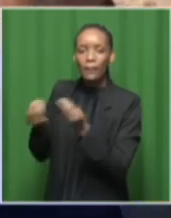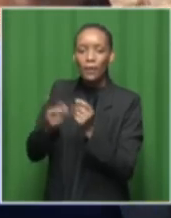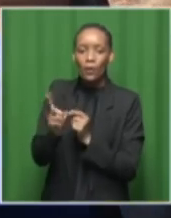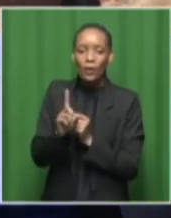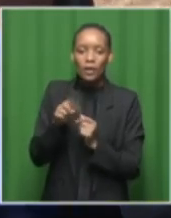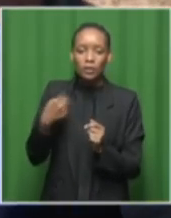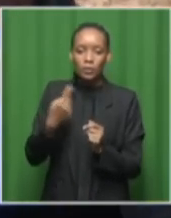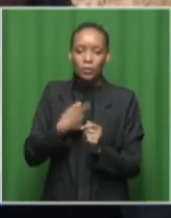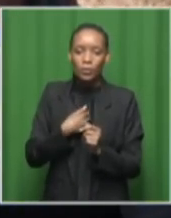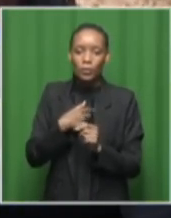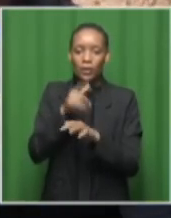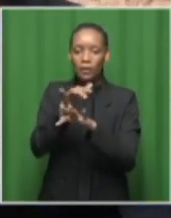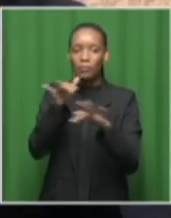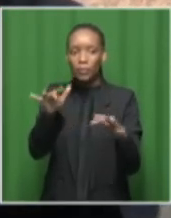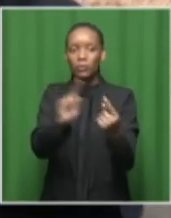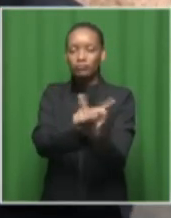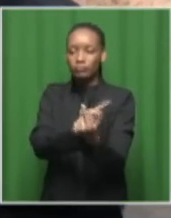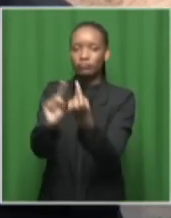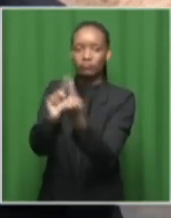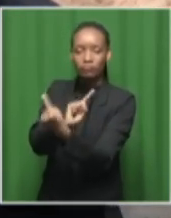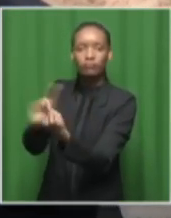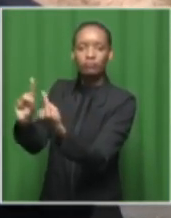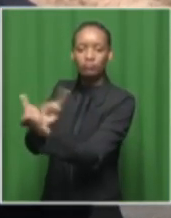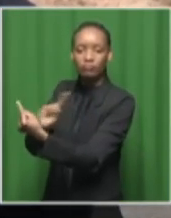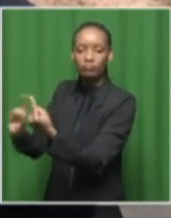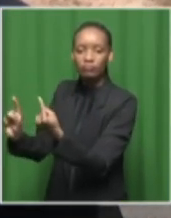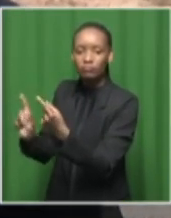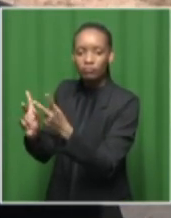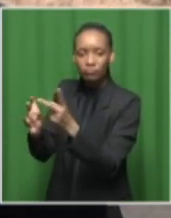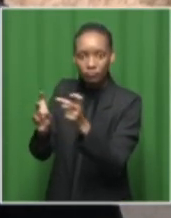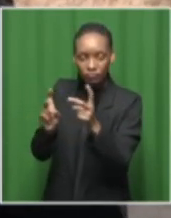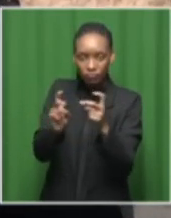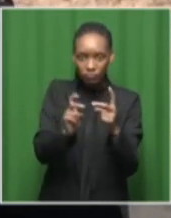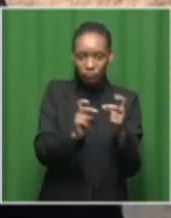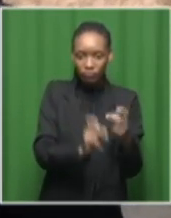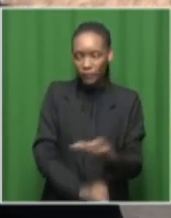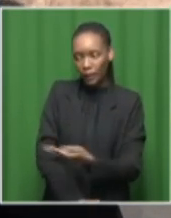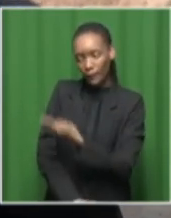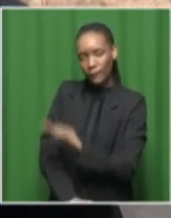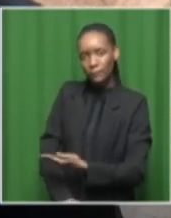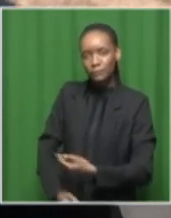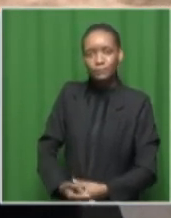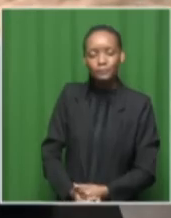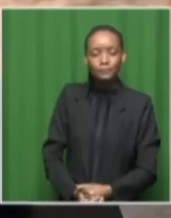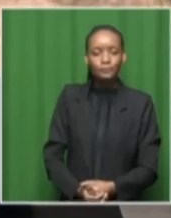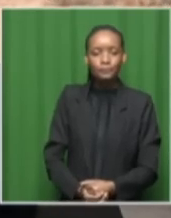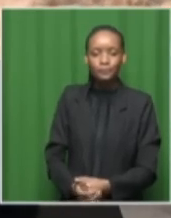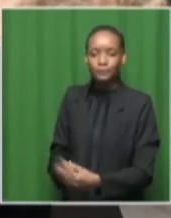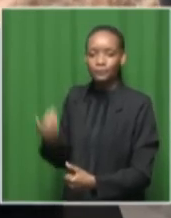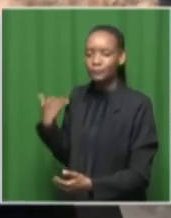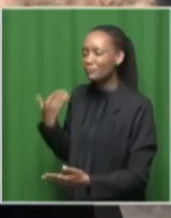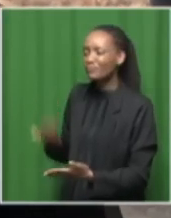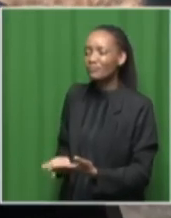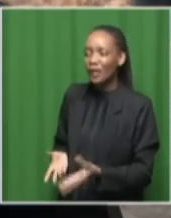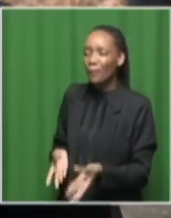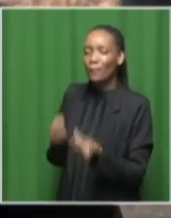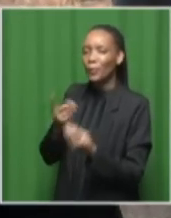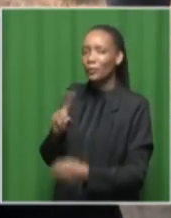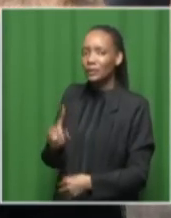of people just to get their reaction. Yeah, she's here with me. Perhaps so far, what we have now so far,